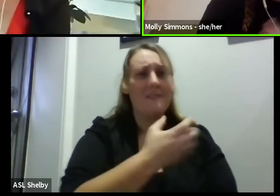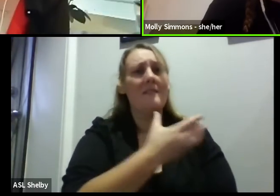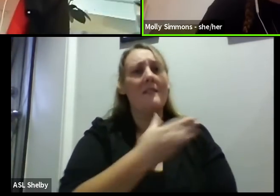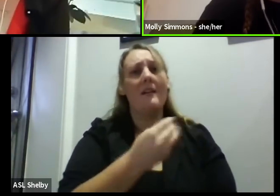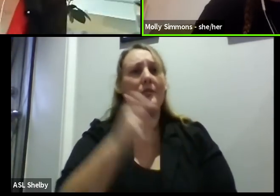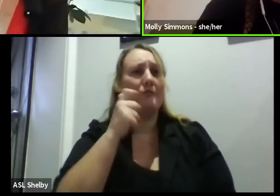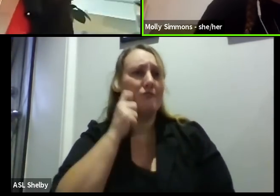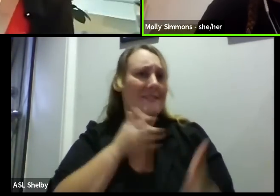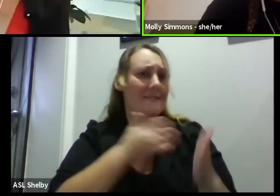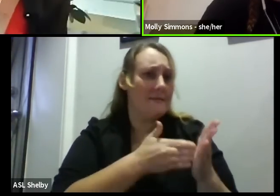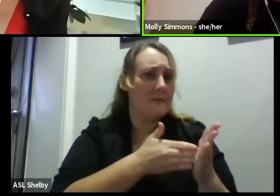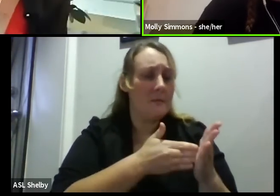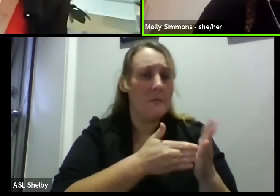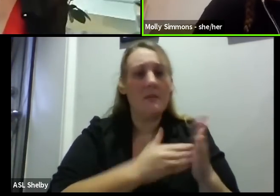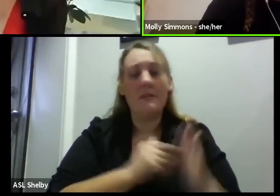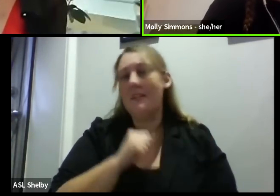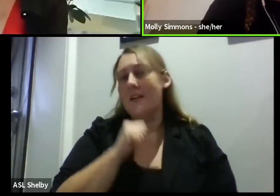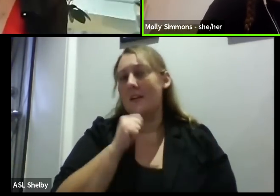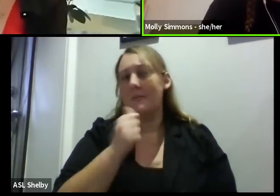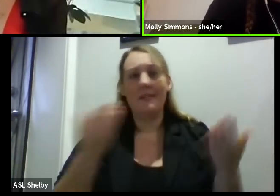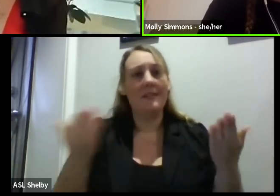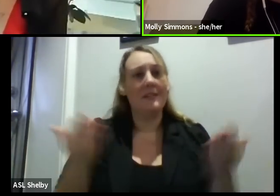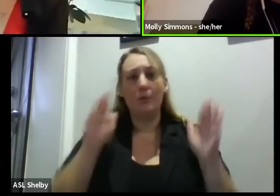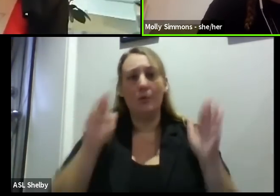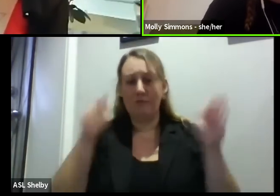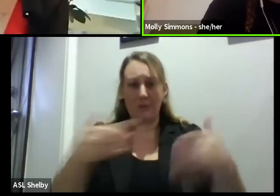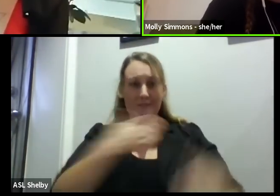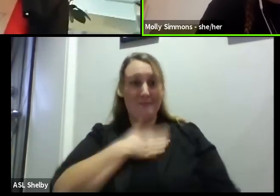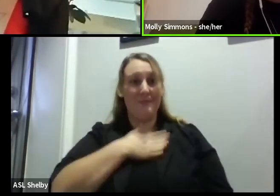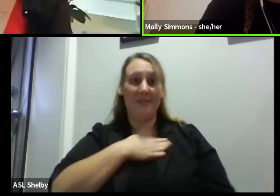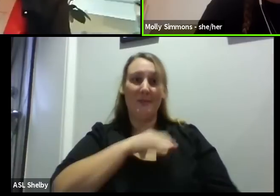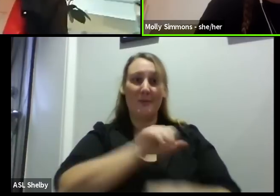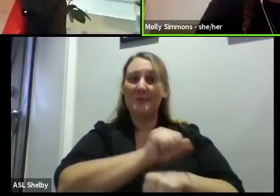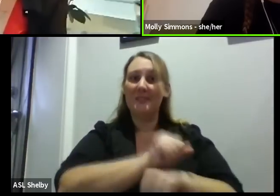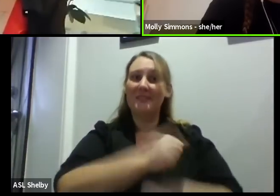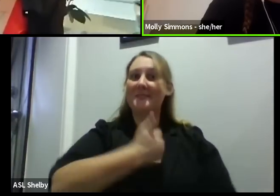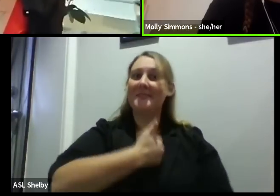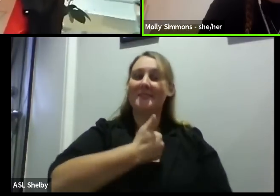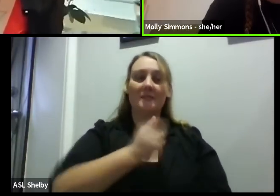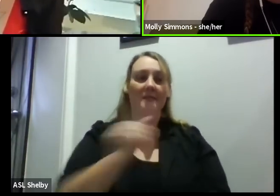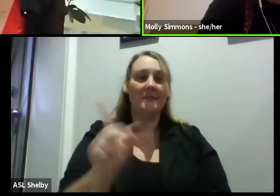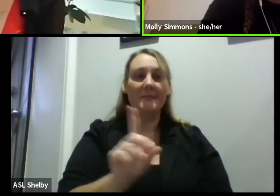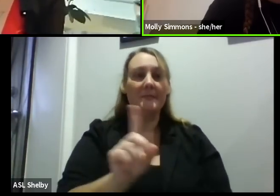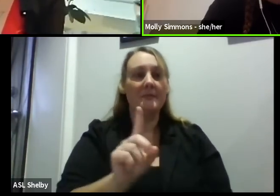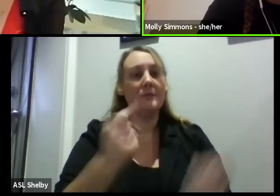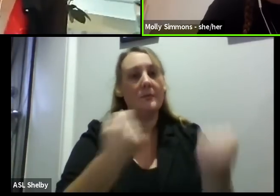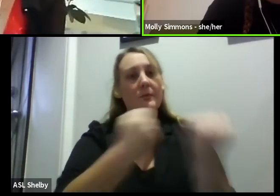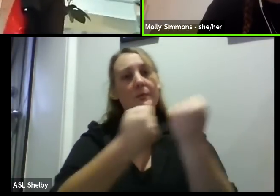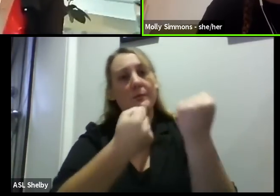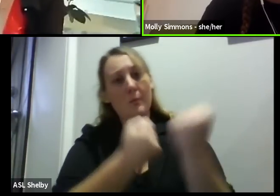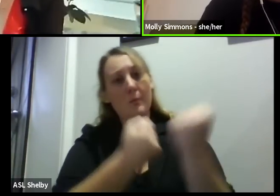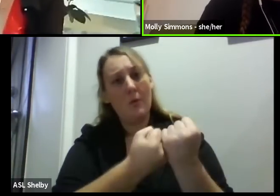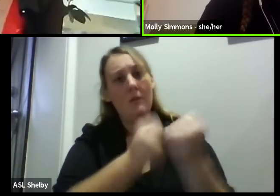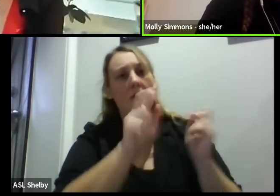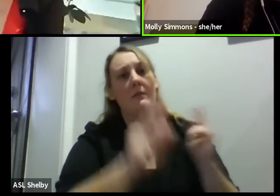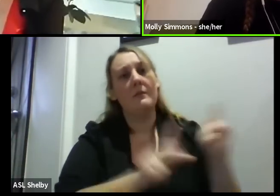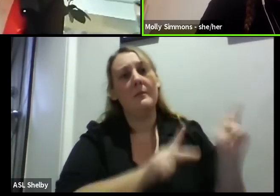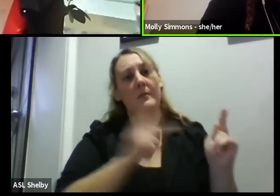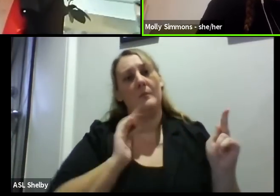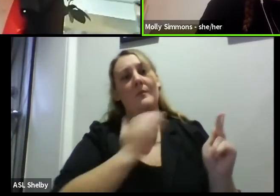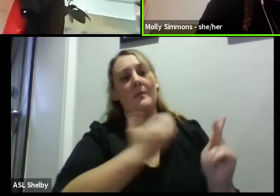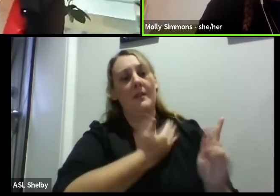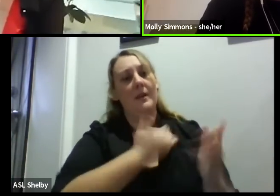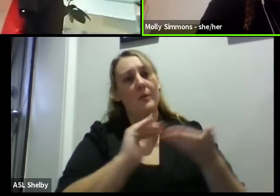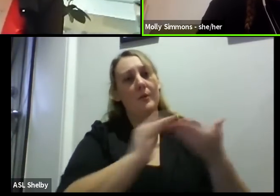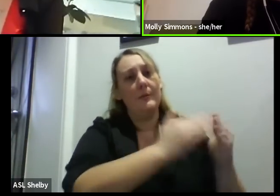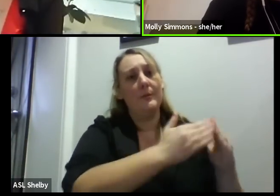to center ourselves or our work, but to offer our unwavering support of the most marginalized in our communities. And we'll